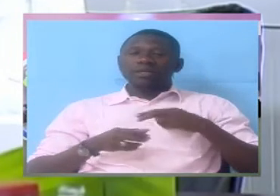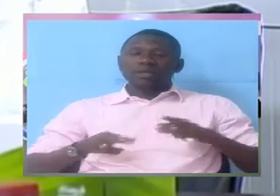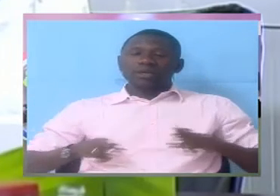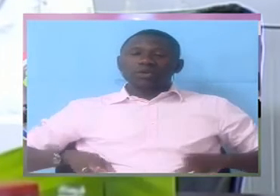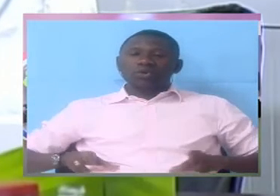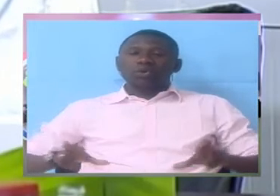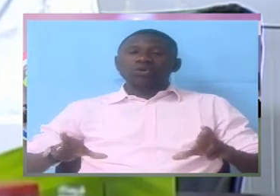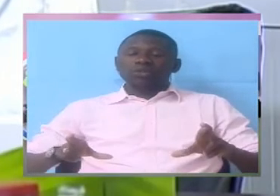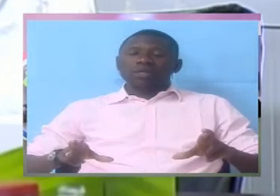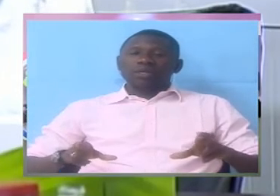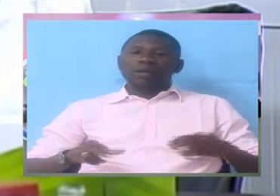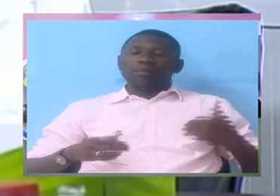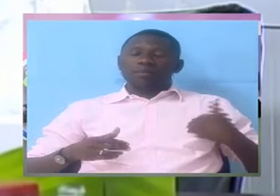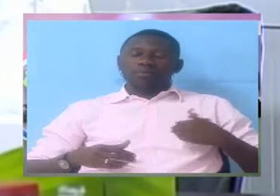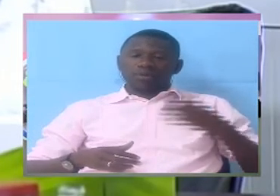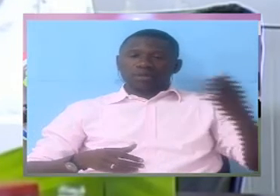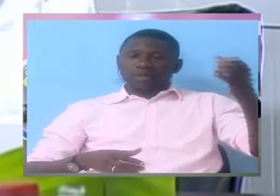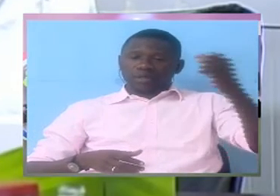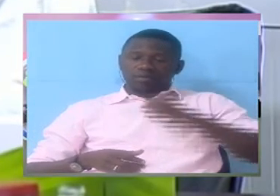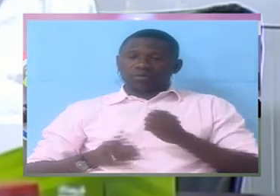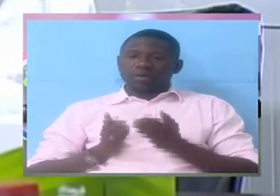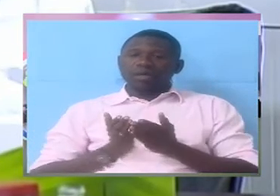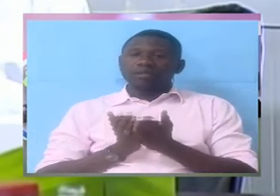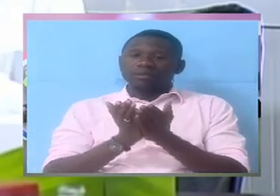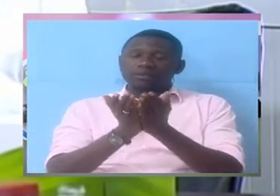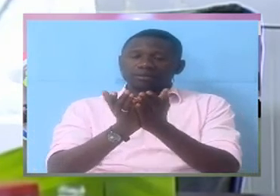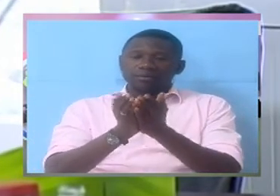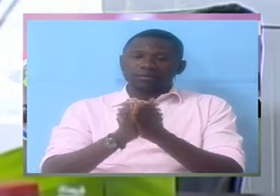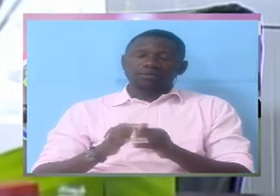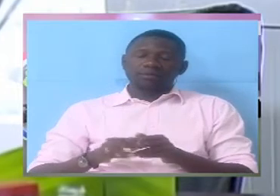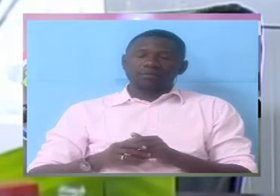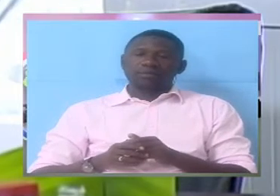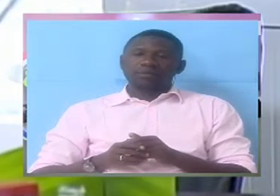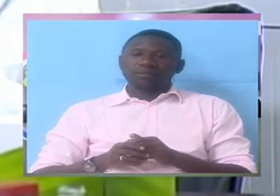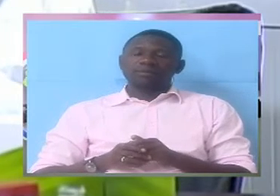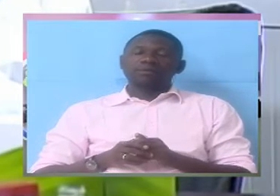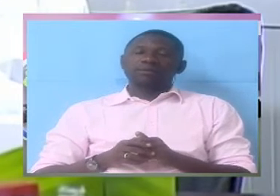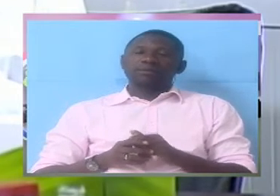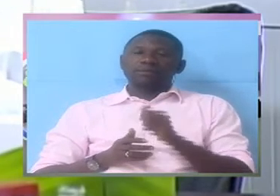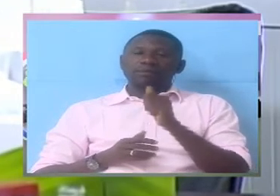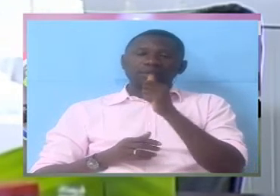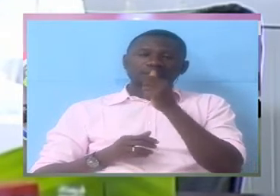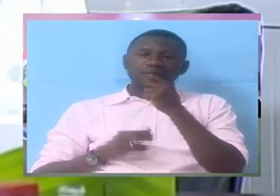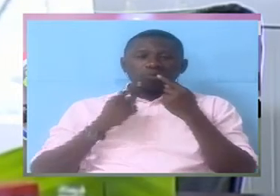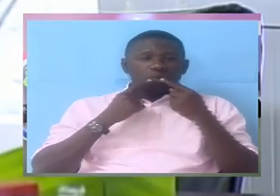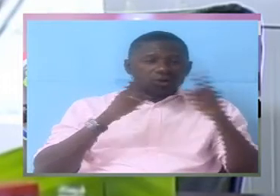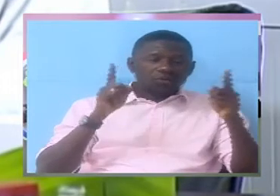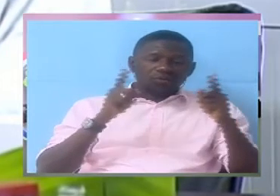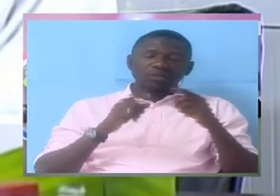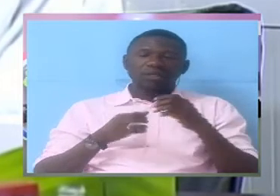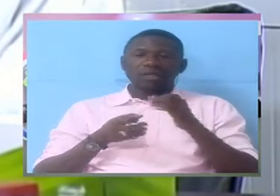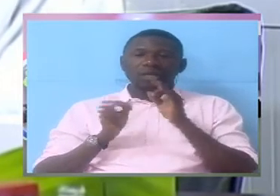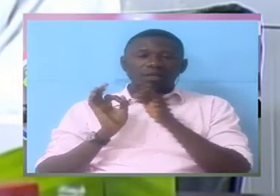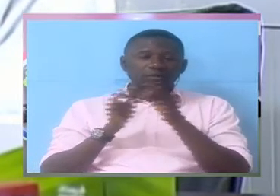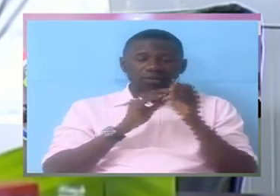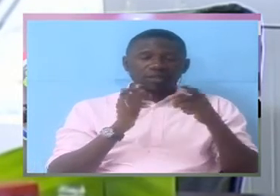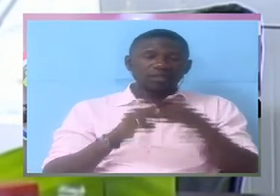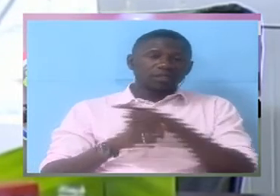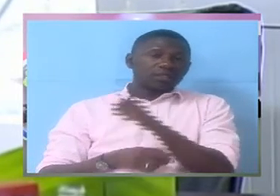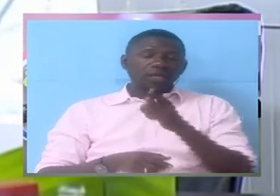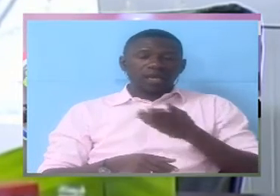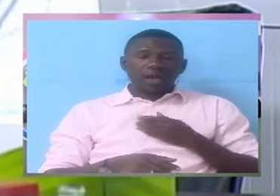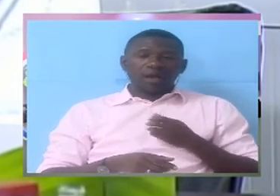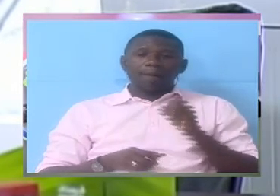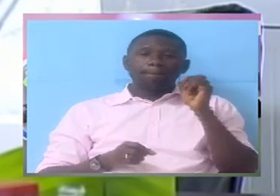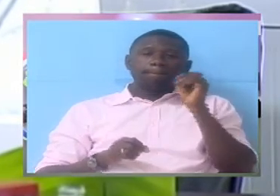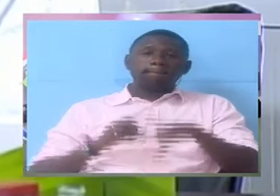dawda la man sa kunda kuno Russian ul nata jangi nila kulungo. The rumor was going out that they have explosives. Ning